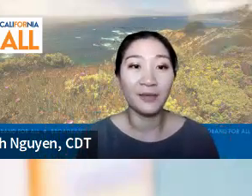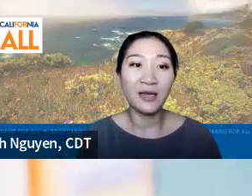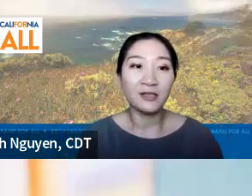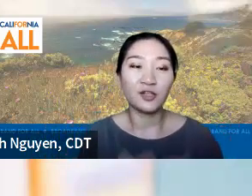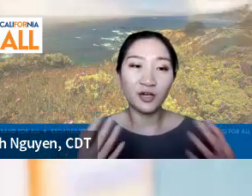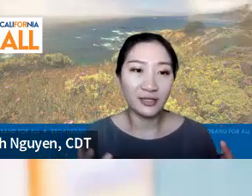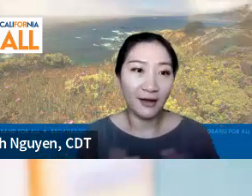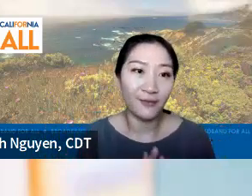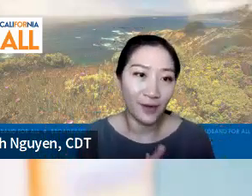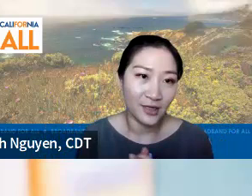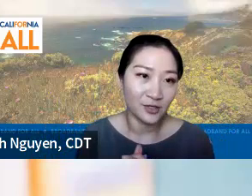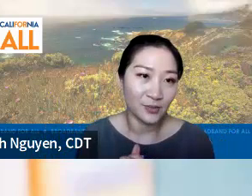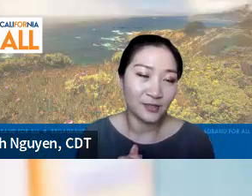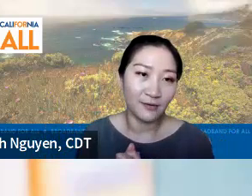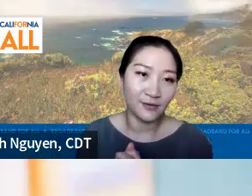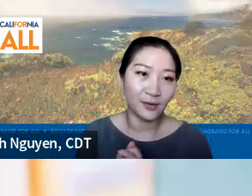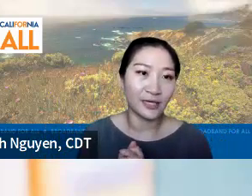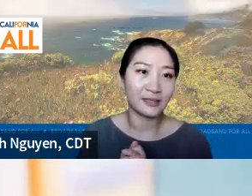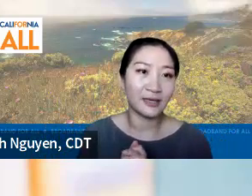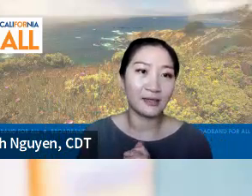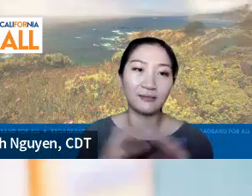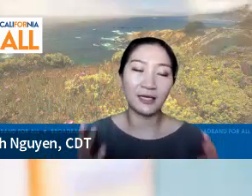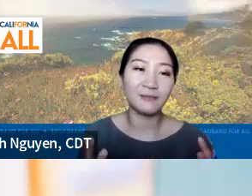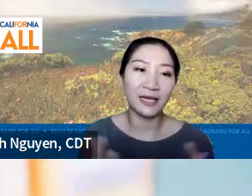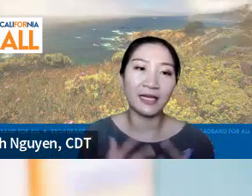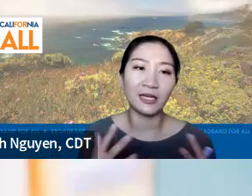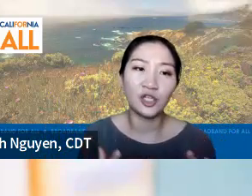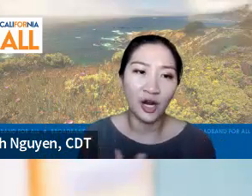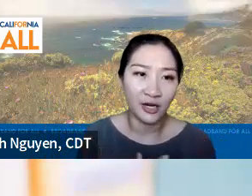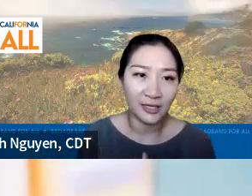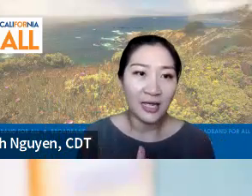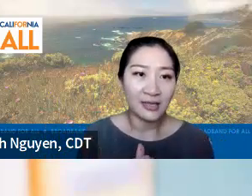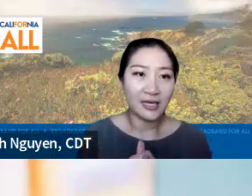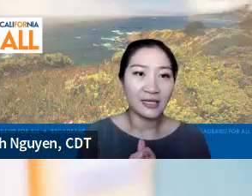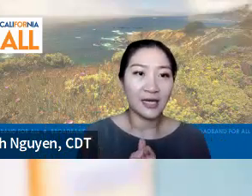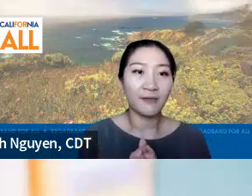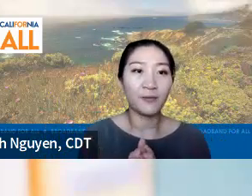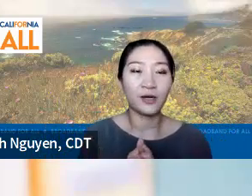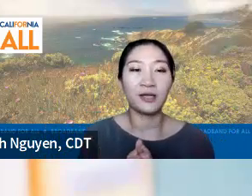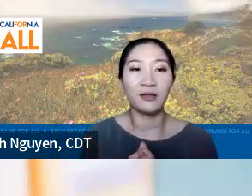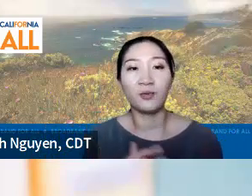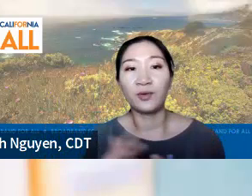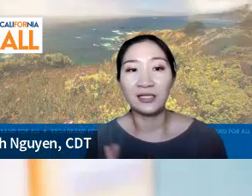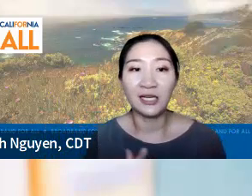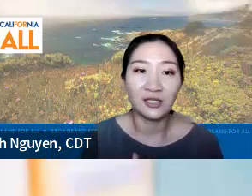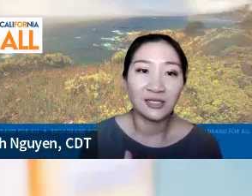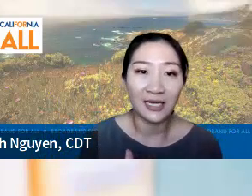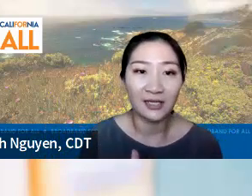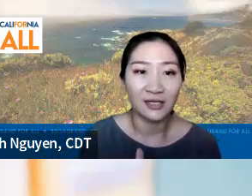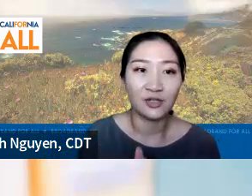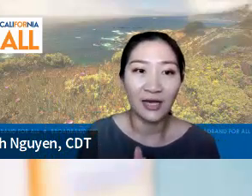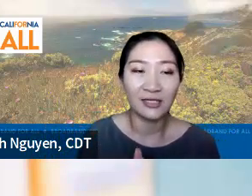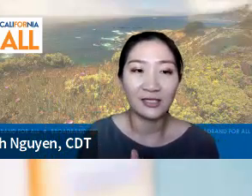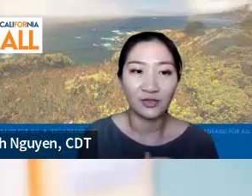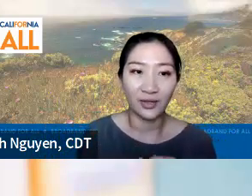have started us off with in terms of explaining and sharing the type of work that their organization is